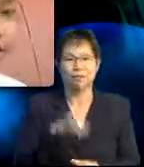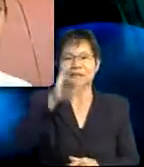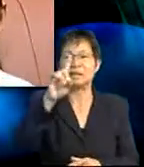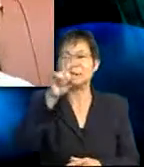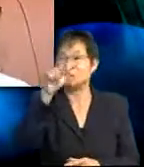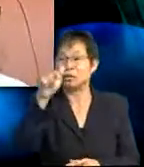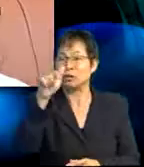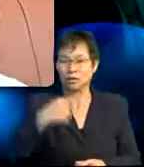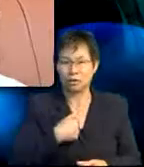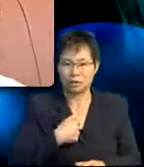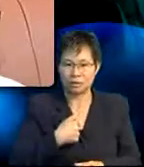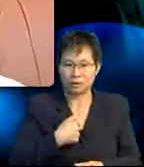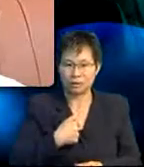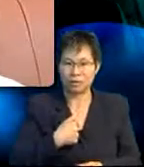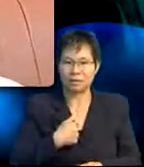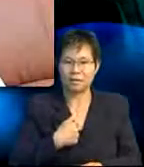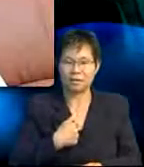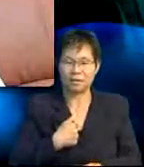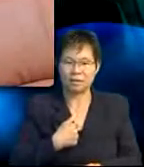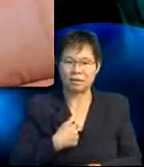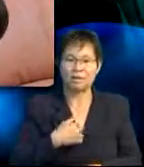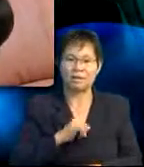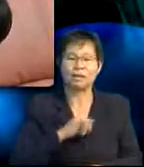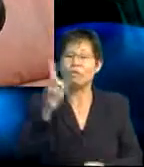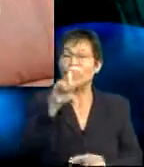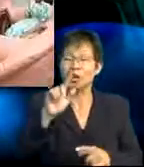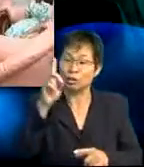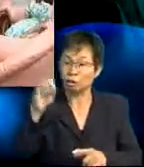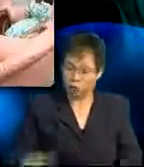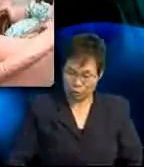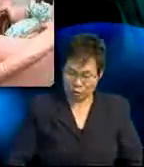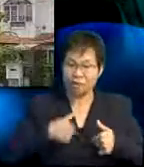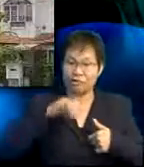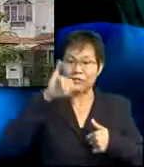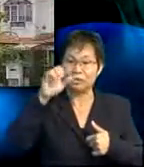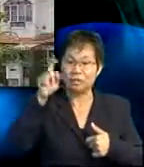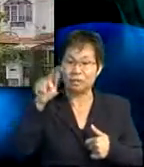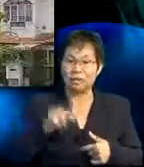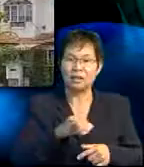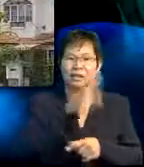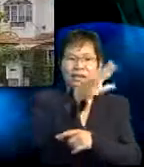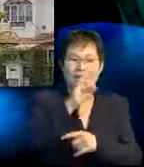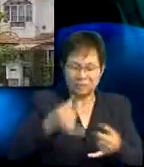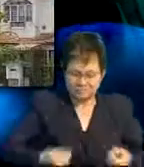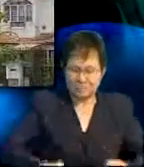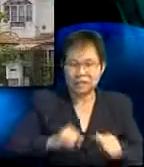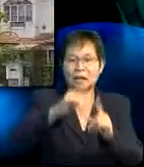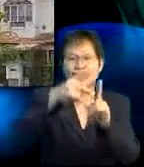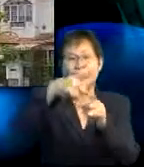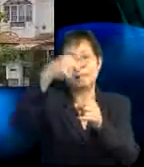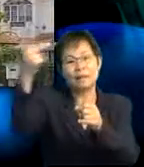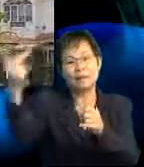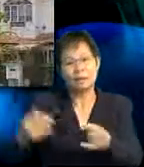Izwan lives at 14 Jalan Bunga, Taman Pertama. Where do you live, Justin? I live at 37 Jalan Pinang,